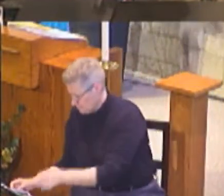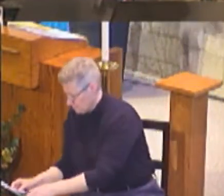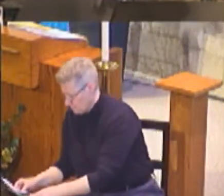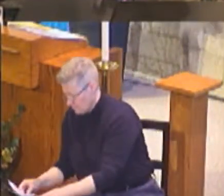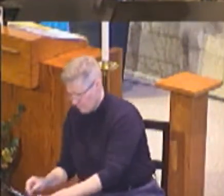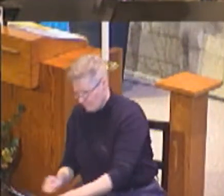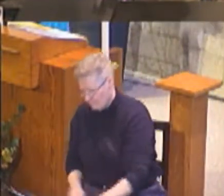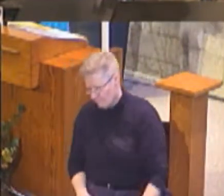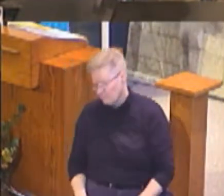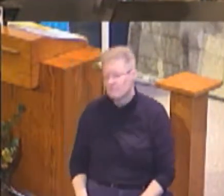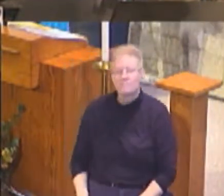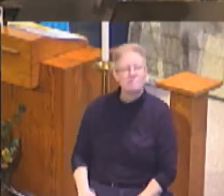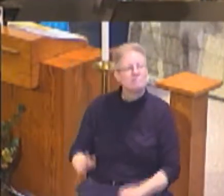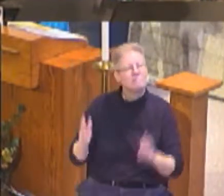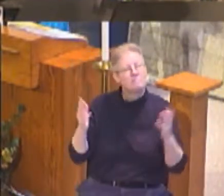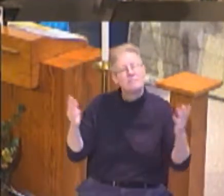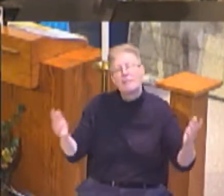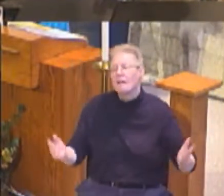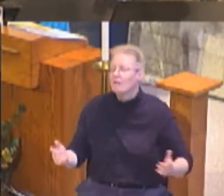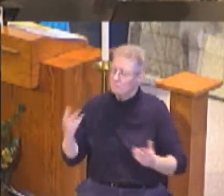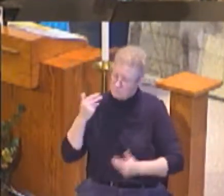Though I may